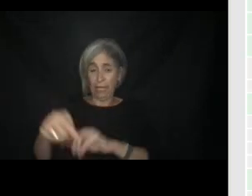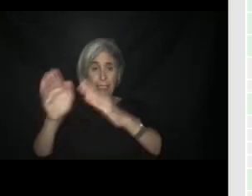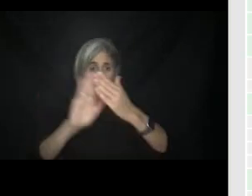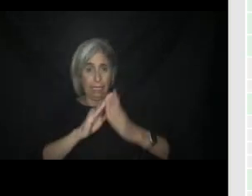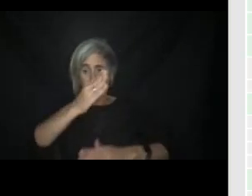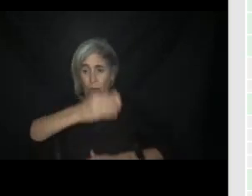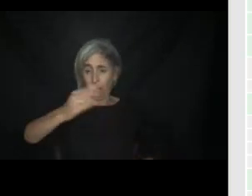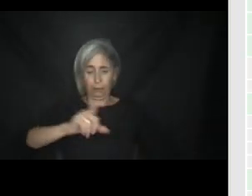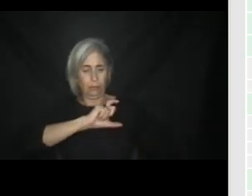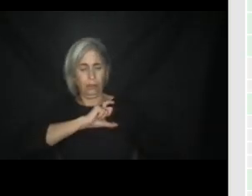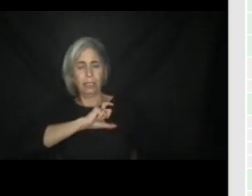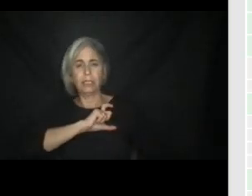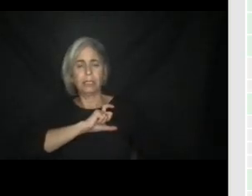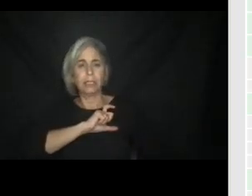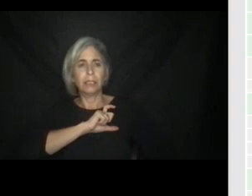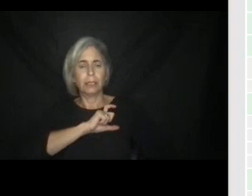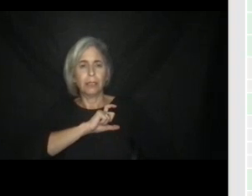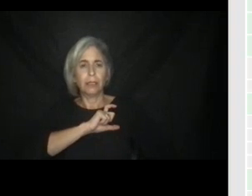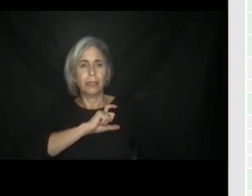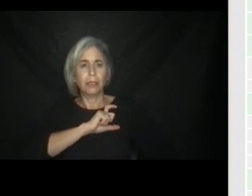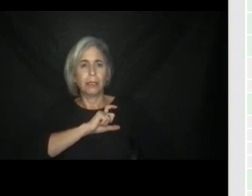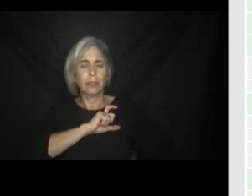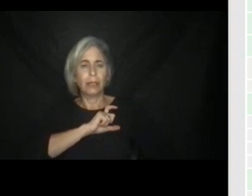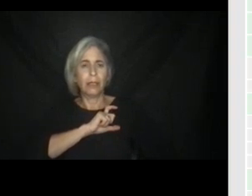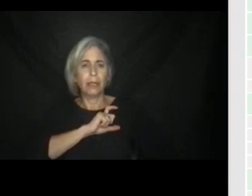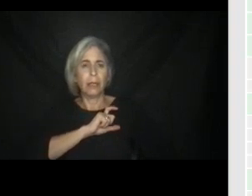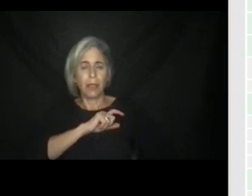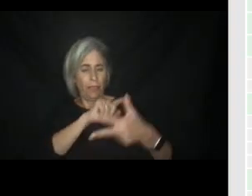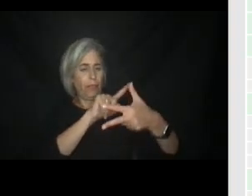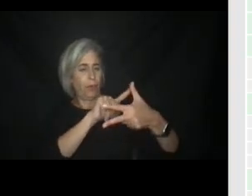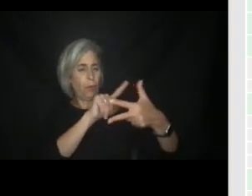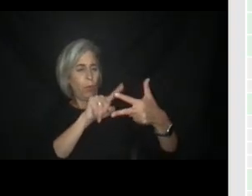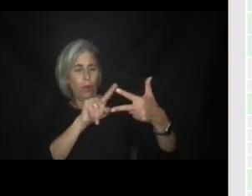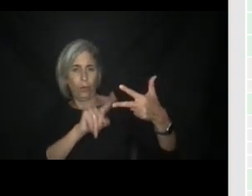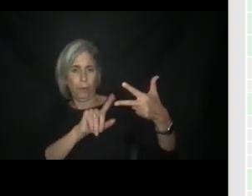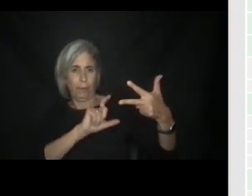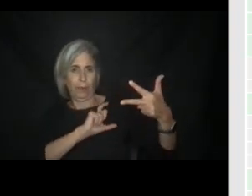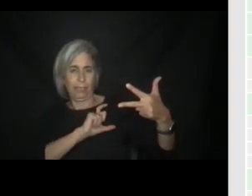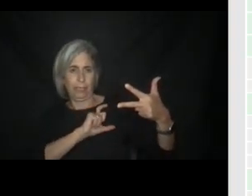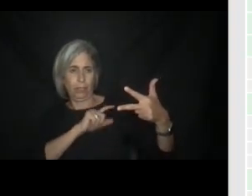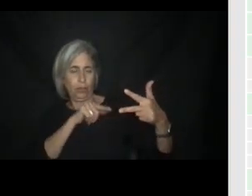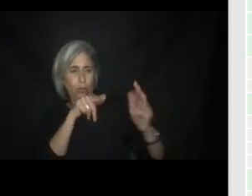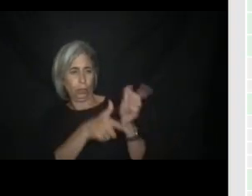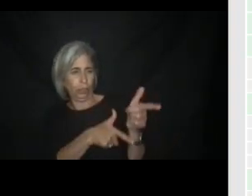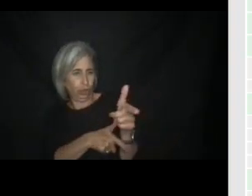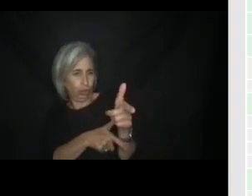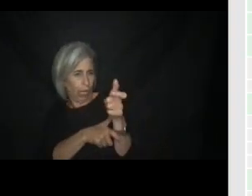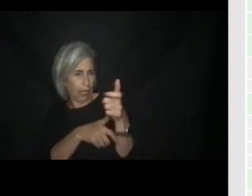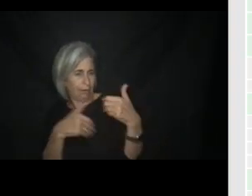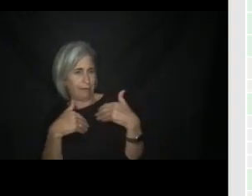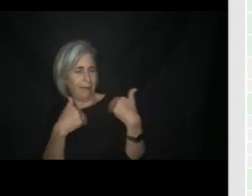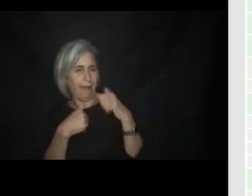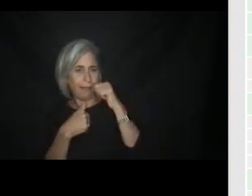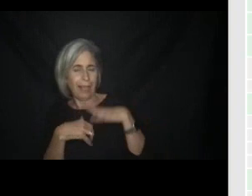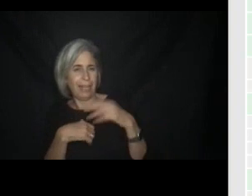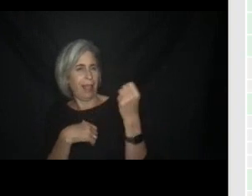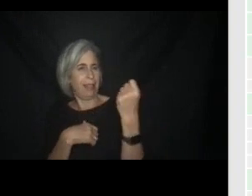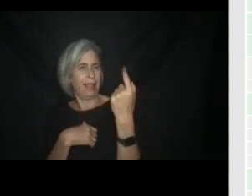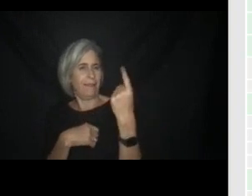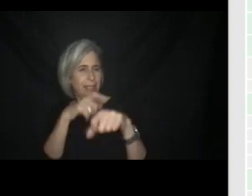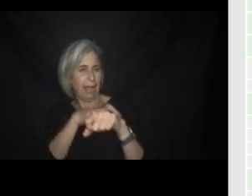Police Department, right? There were 3 police officers that shot a young lady in our city 11